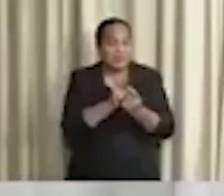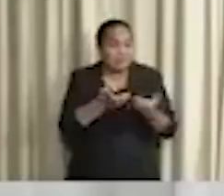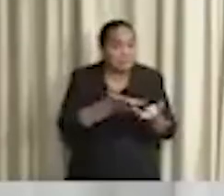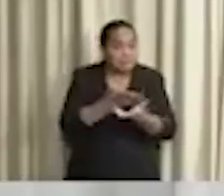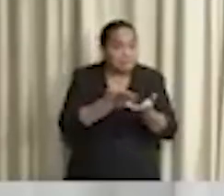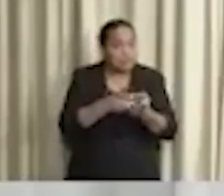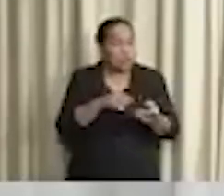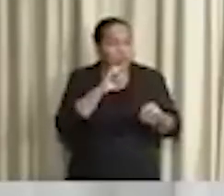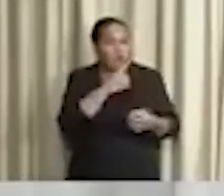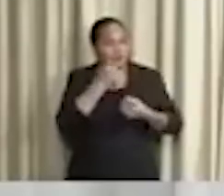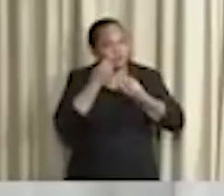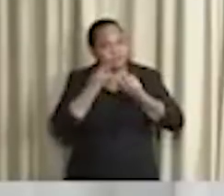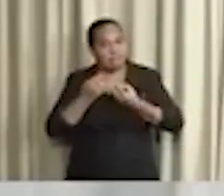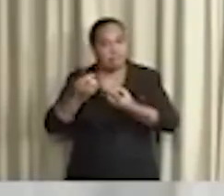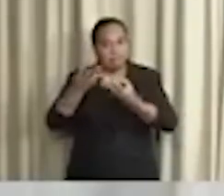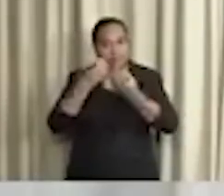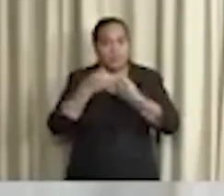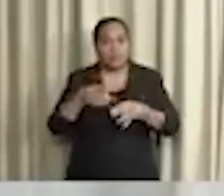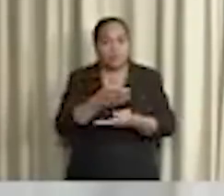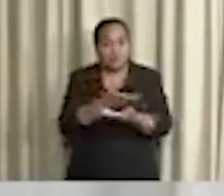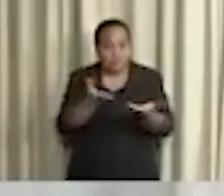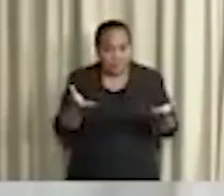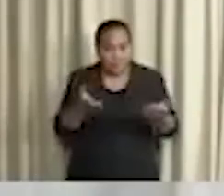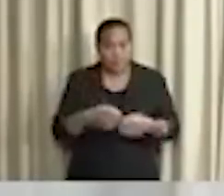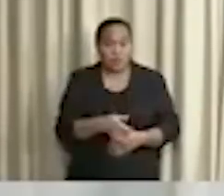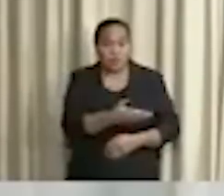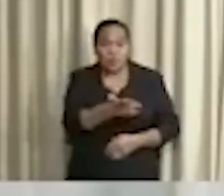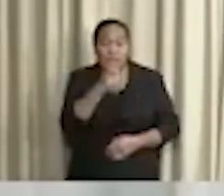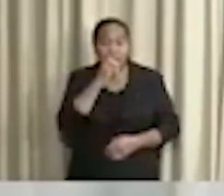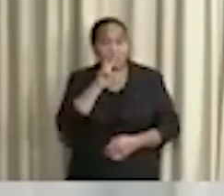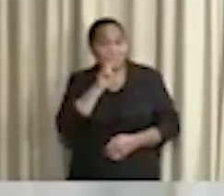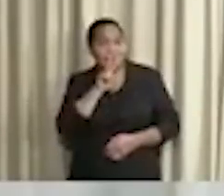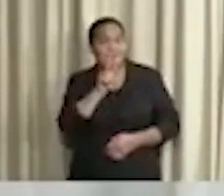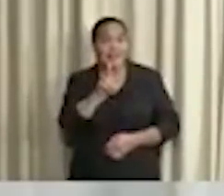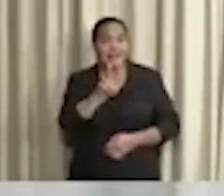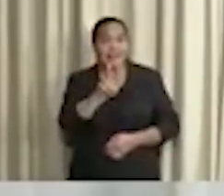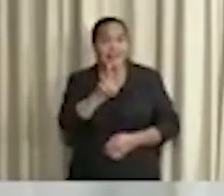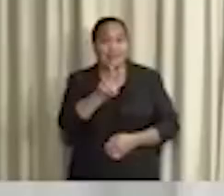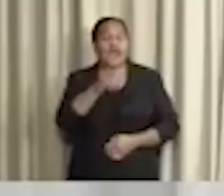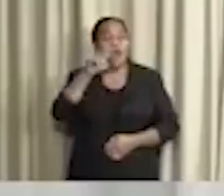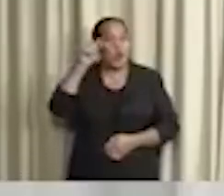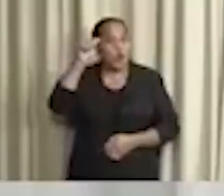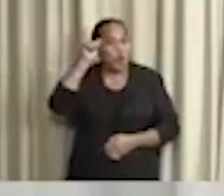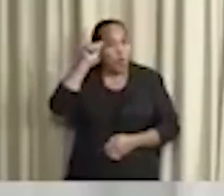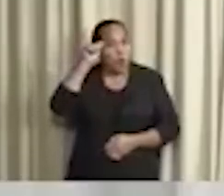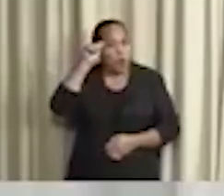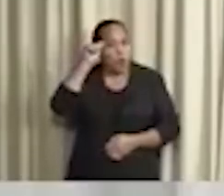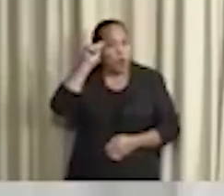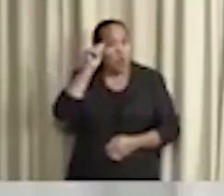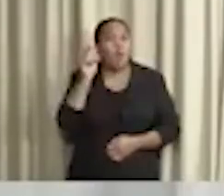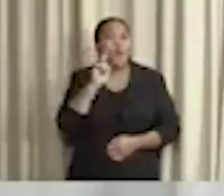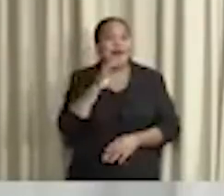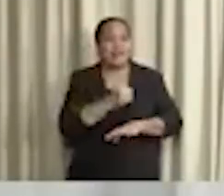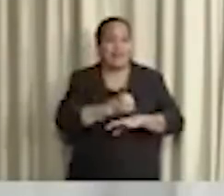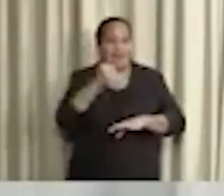the announcements to the nation so that the people can see and know what their